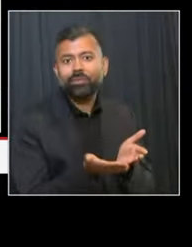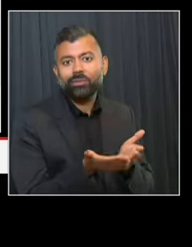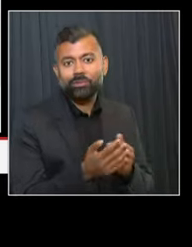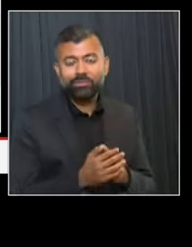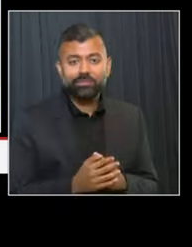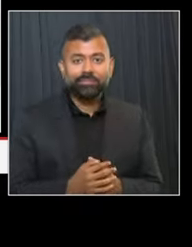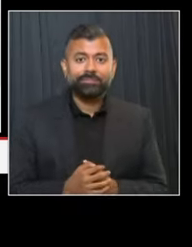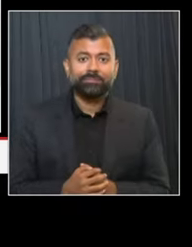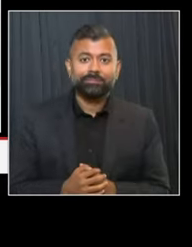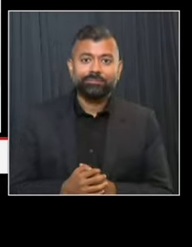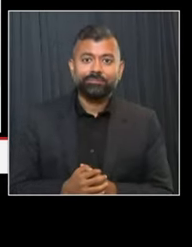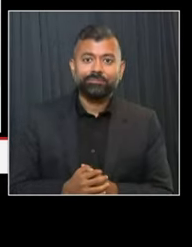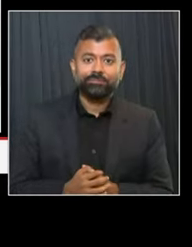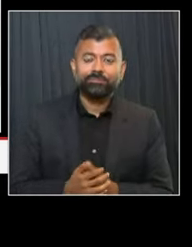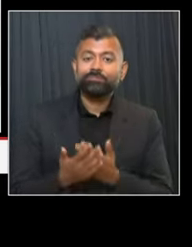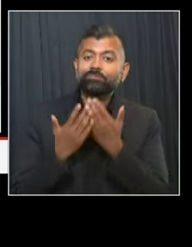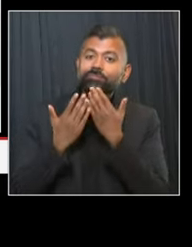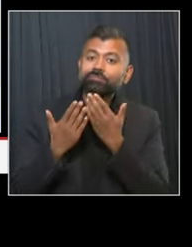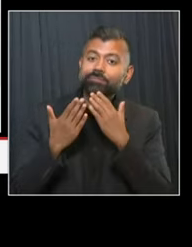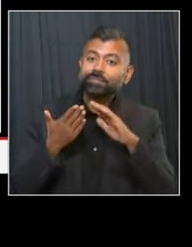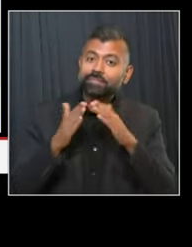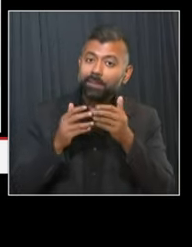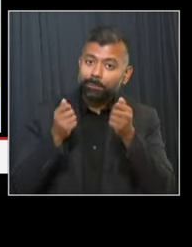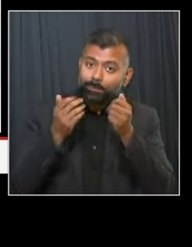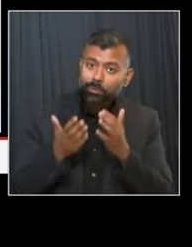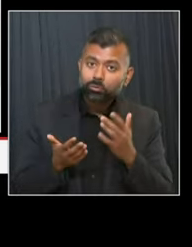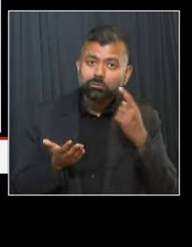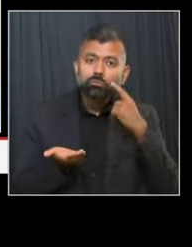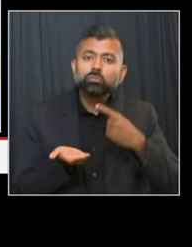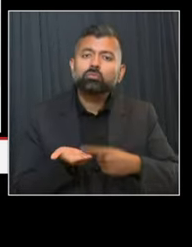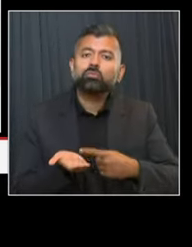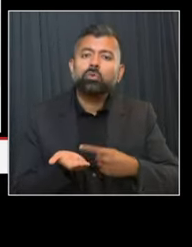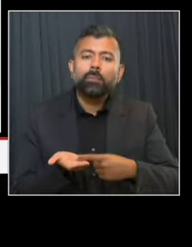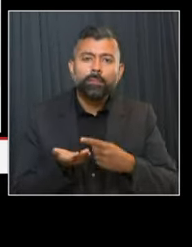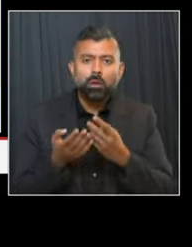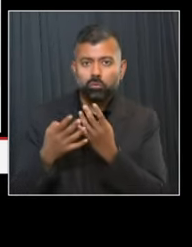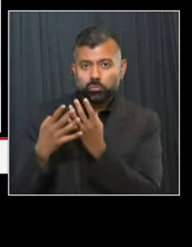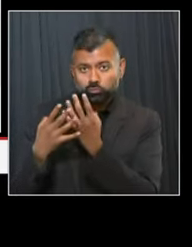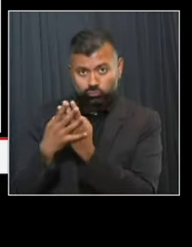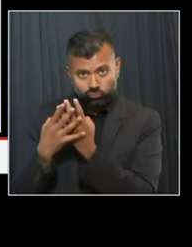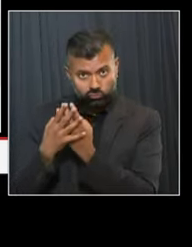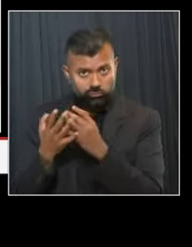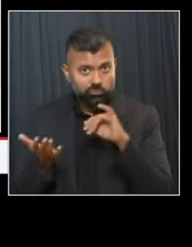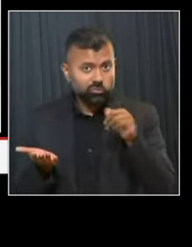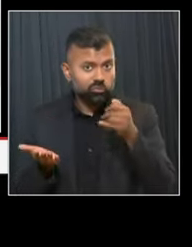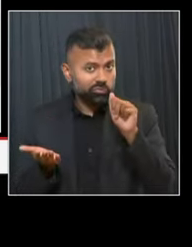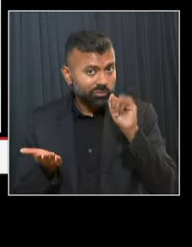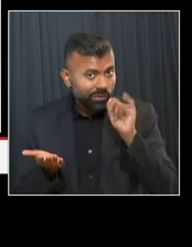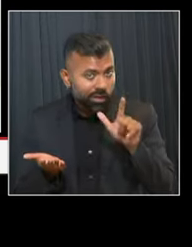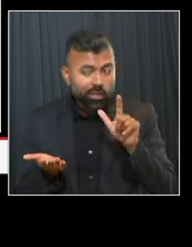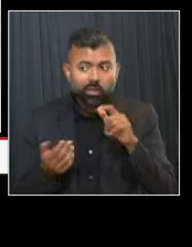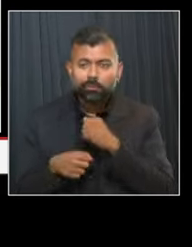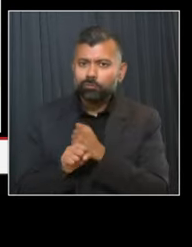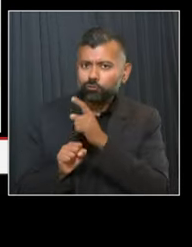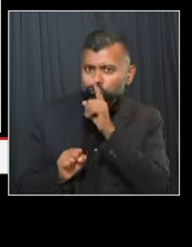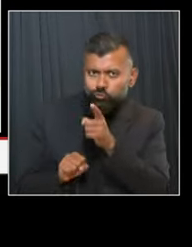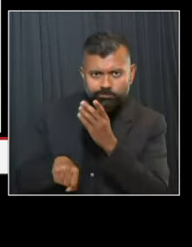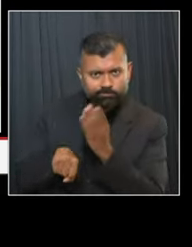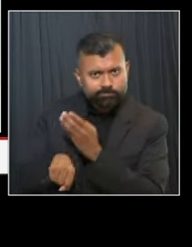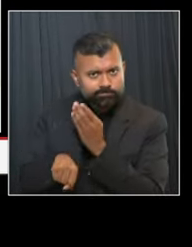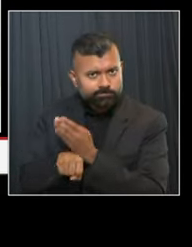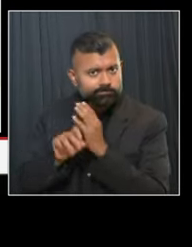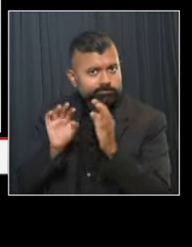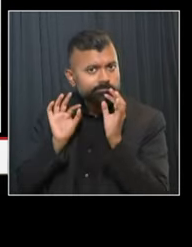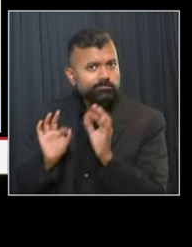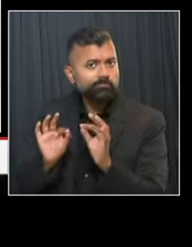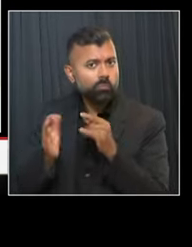to continuing to work together to make sure that all of the hard work of so many of our advocates are honored who have been working on this important